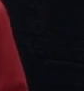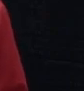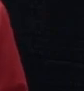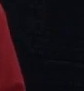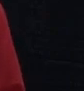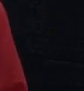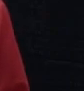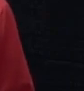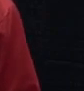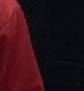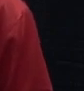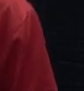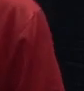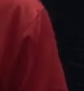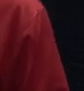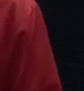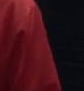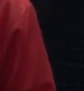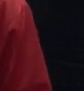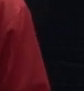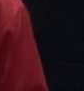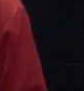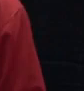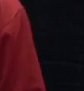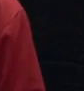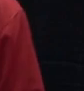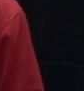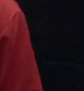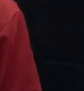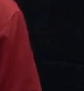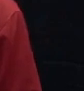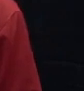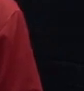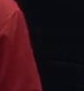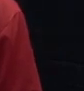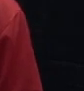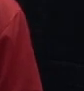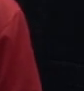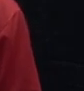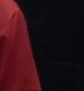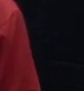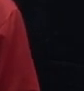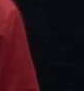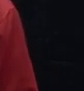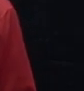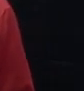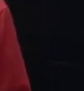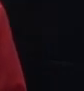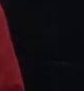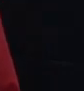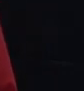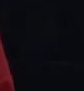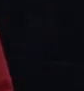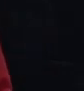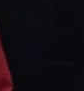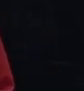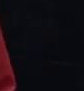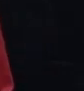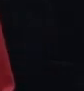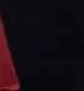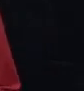to Governor DeSantis, and just understanding and hearing firsthand what some of the challenges